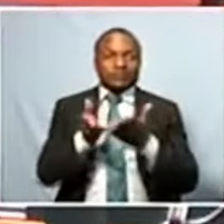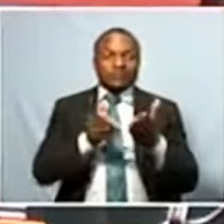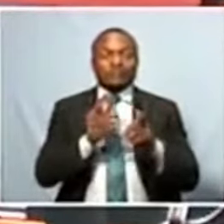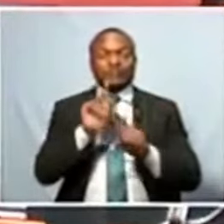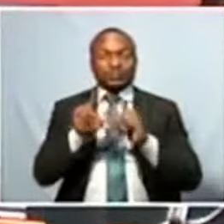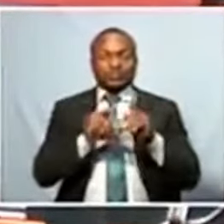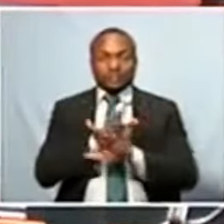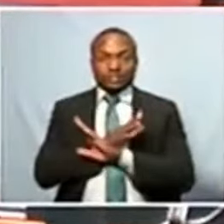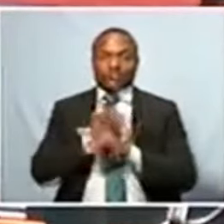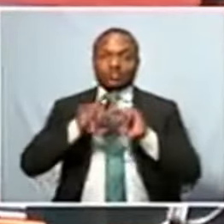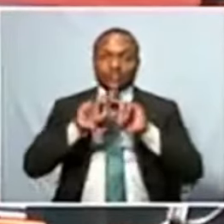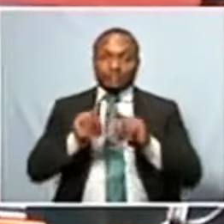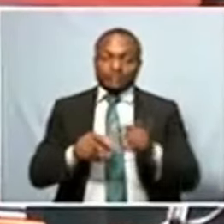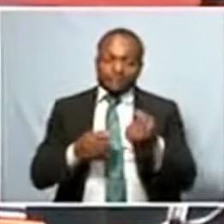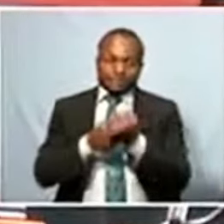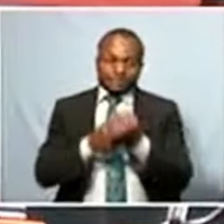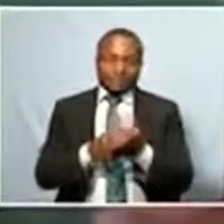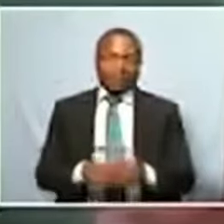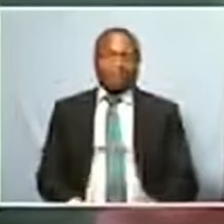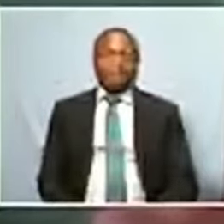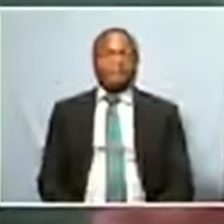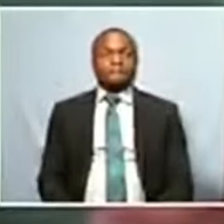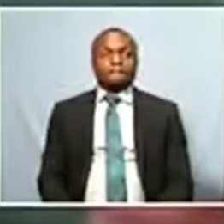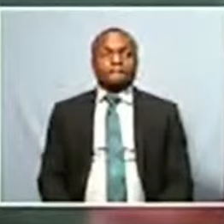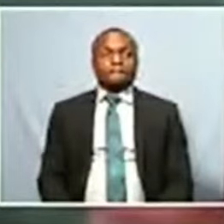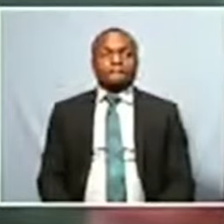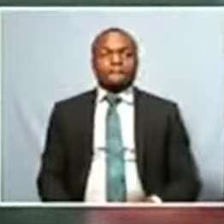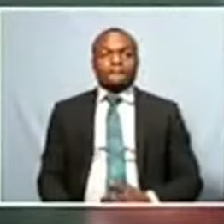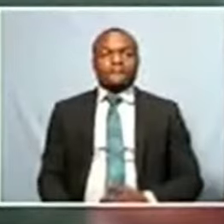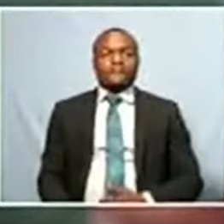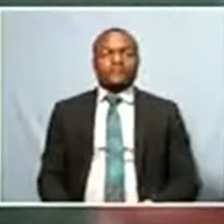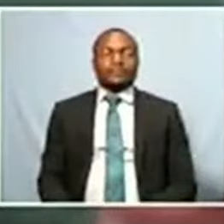people. Mr. Chairman, I support.